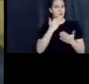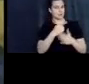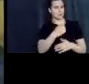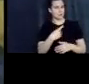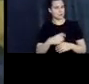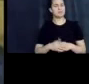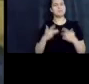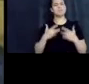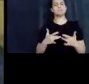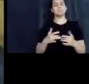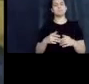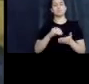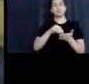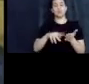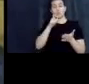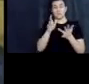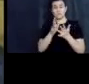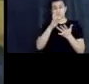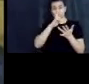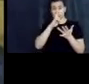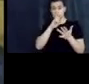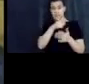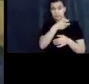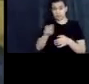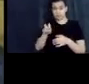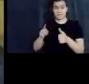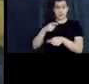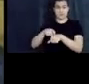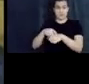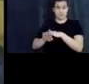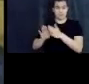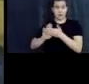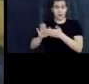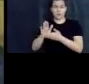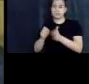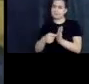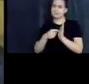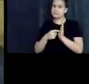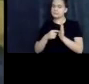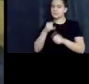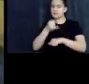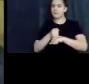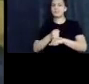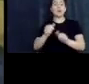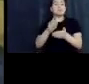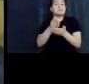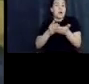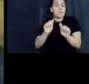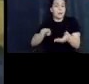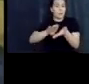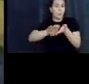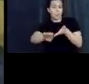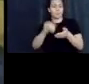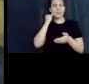freshman students have to live on campus. There are some ways that you can get an exemption for that, maybe based on, living in